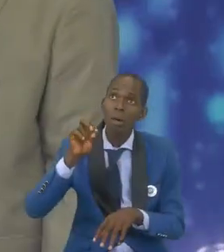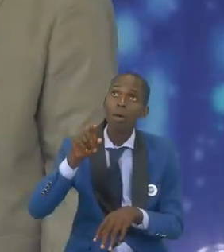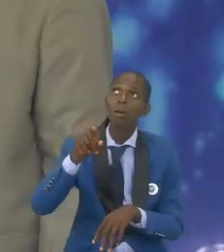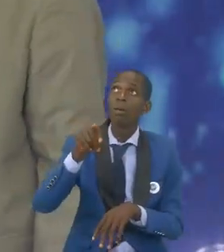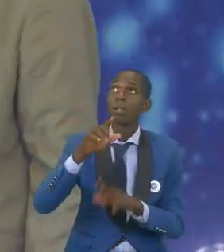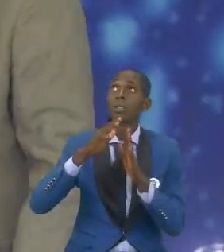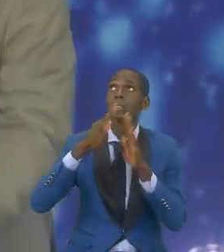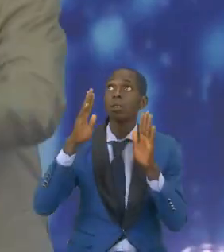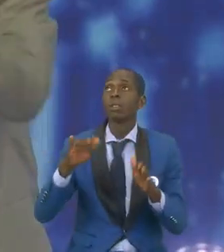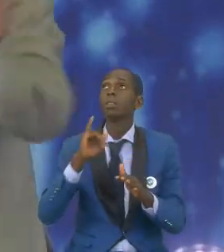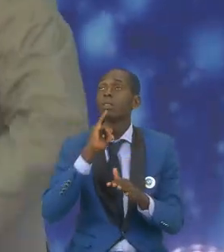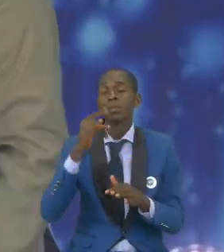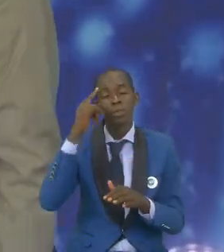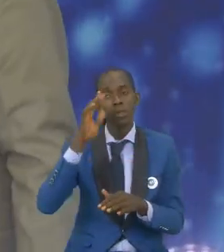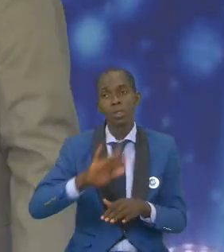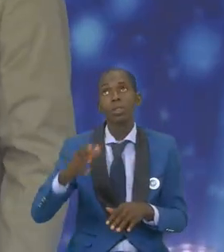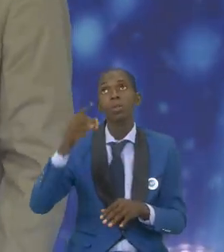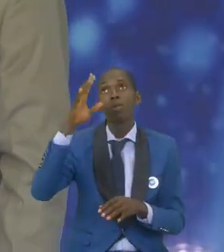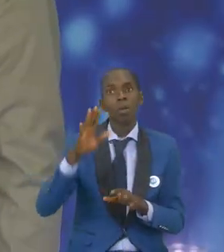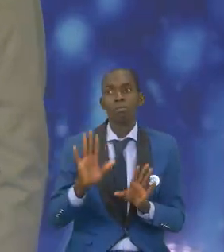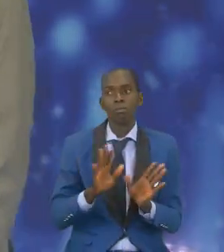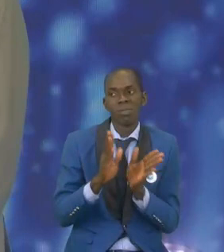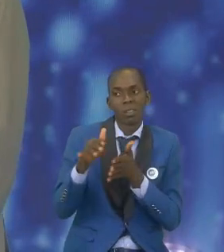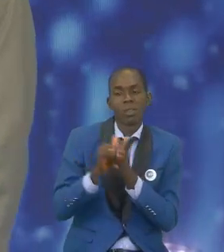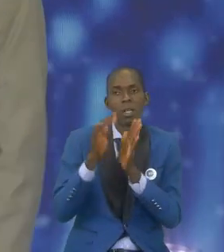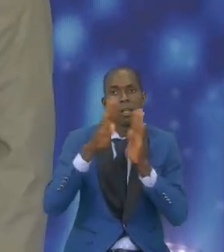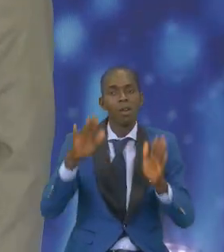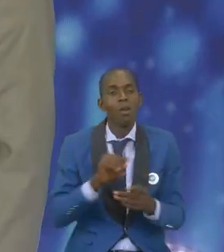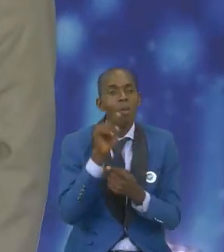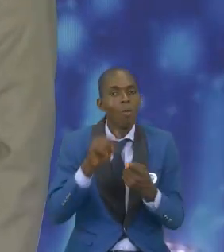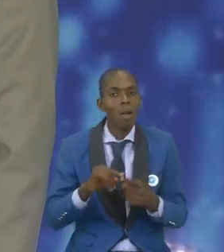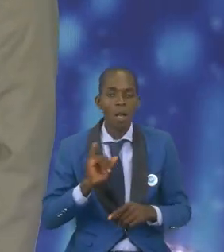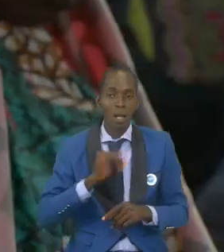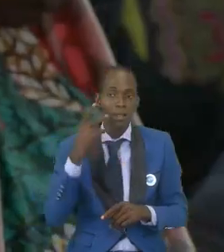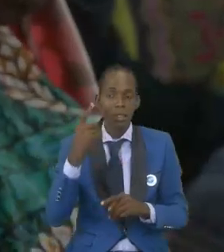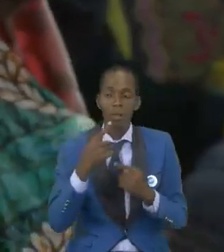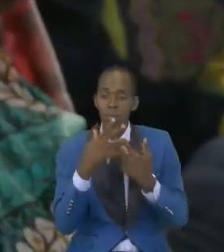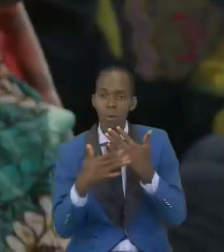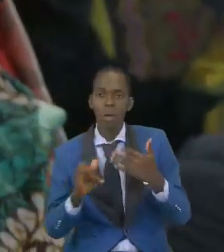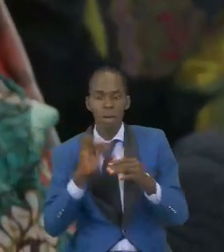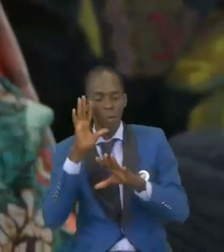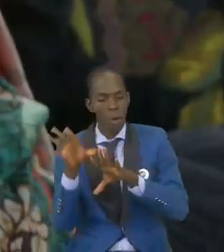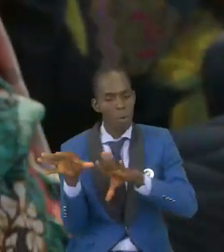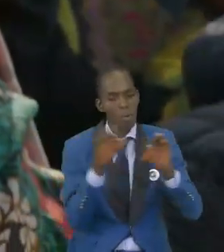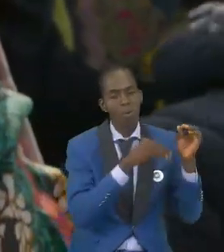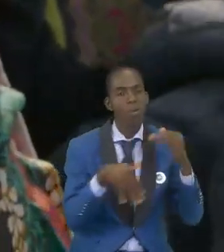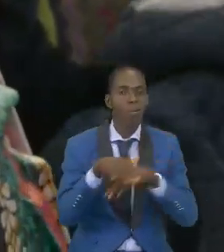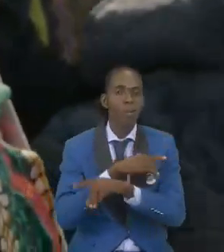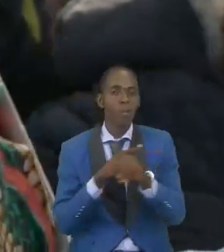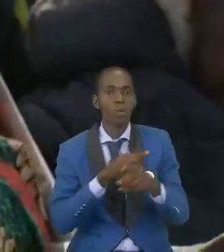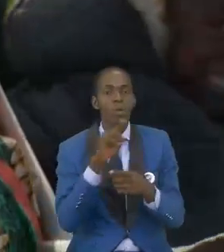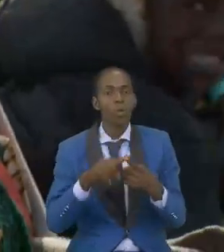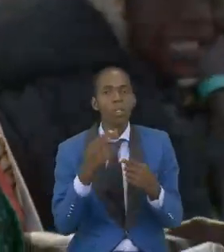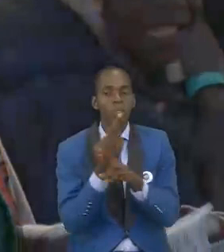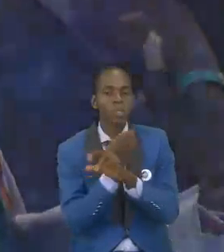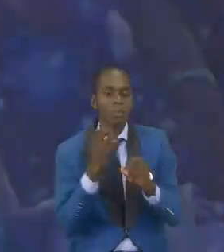of God inside there. Let's move on. When I see the blood, I will pass over you. When the redeemed of the Lord and